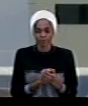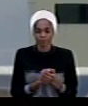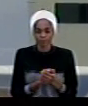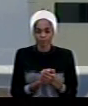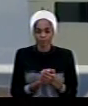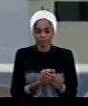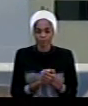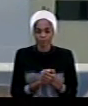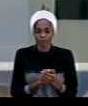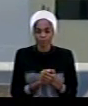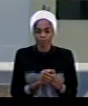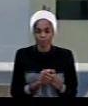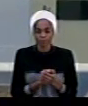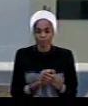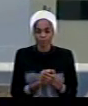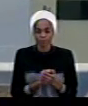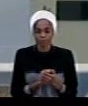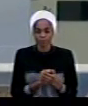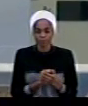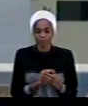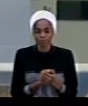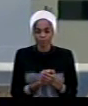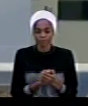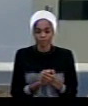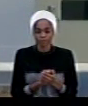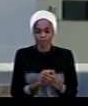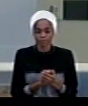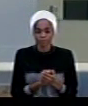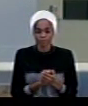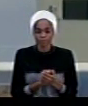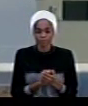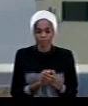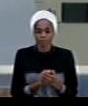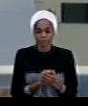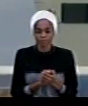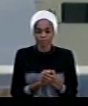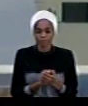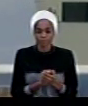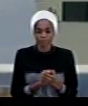later on, but here we will stop now. Listen.